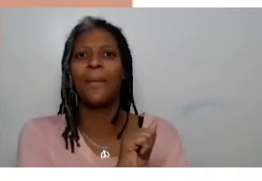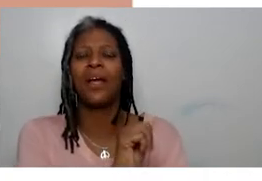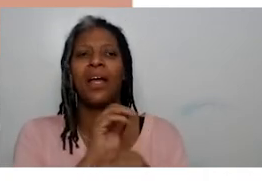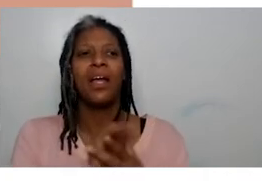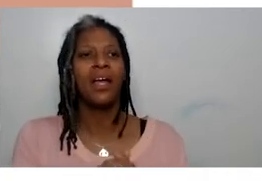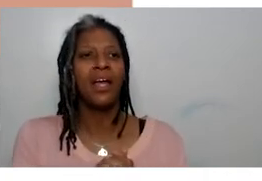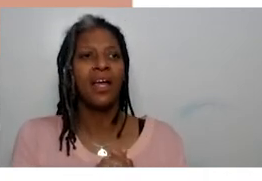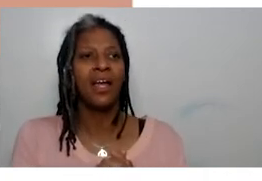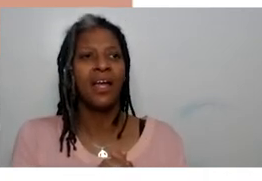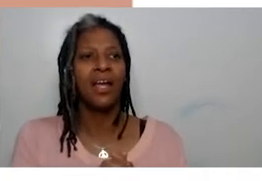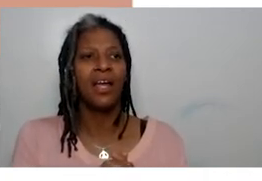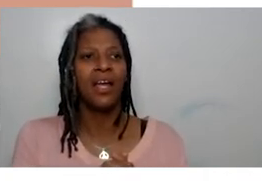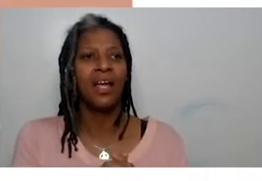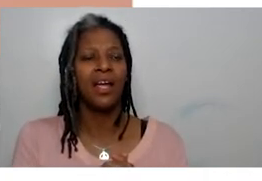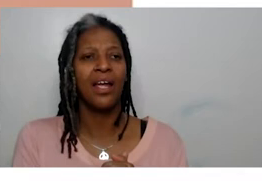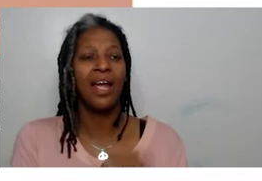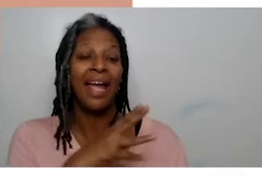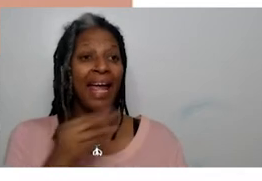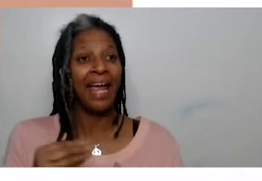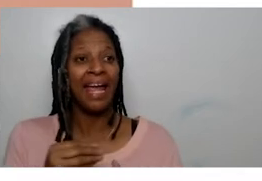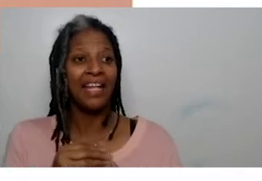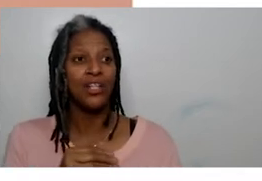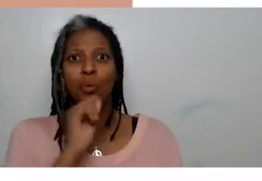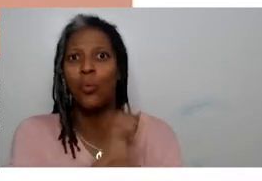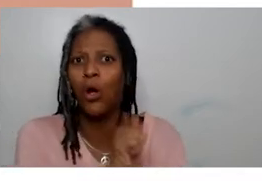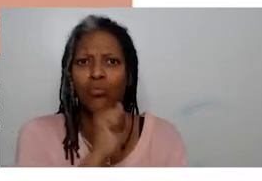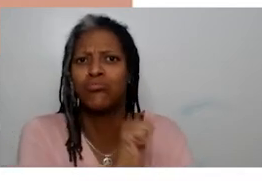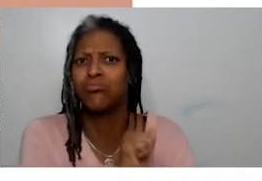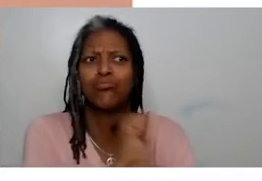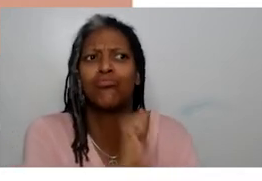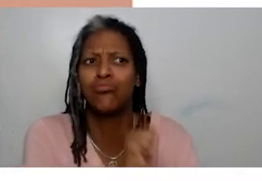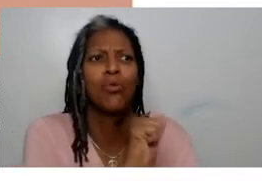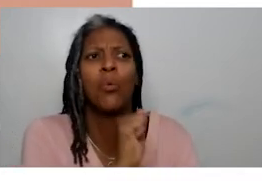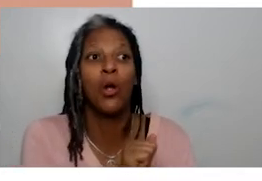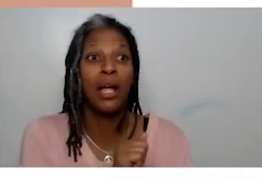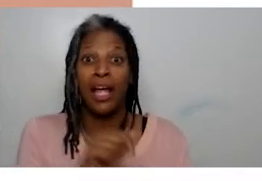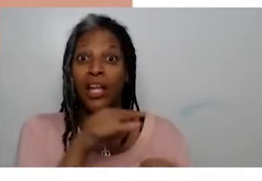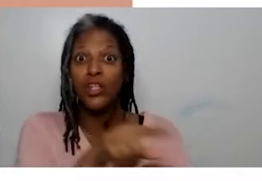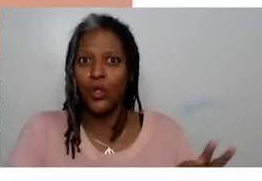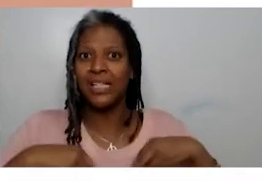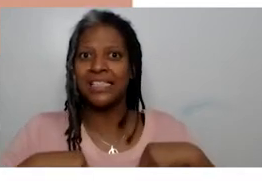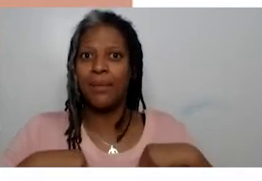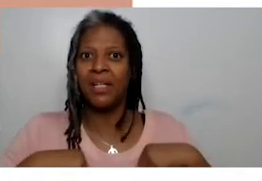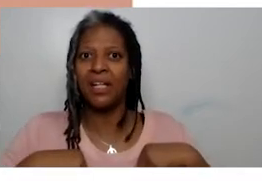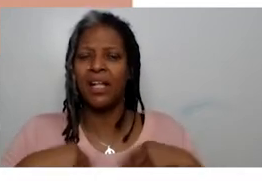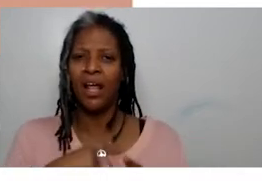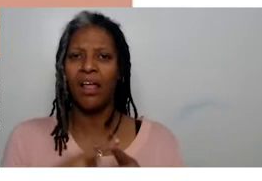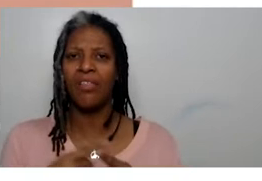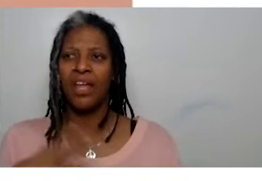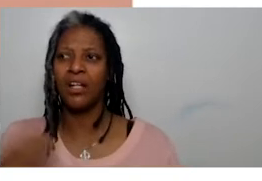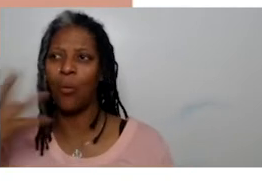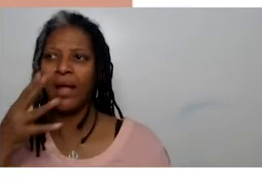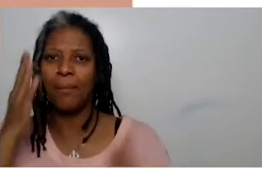because you don't look around. You're the only Black person here. You're the only Asian person here. You got this because you're a person of color. That's